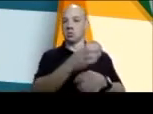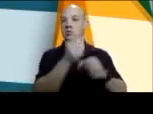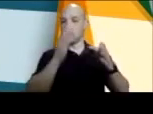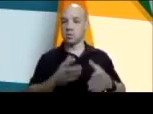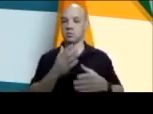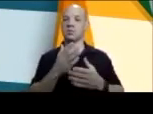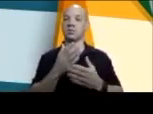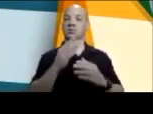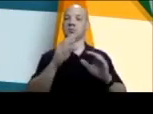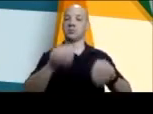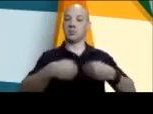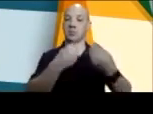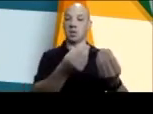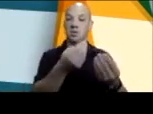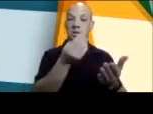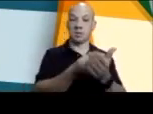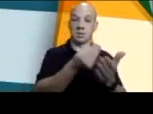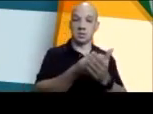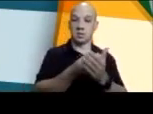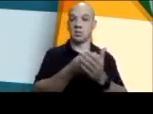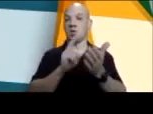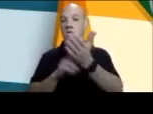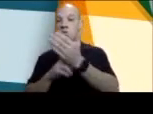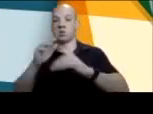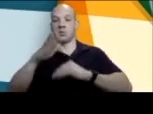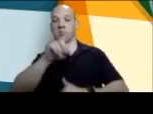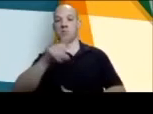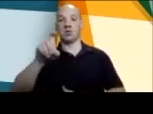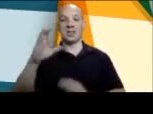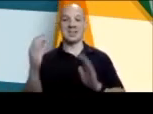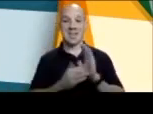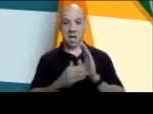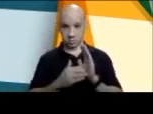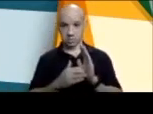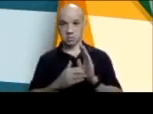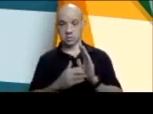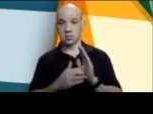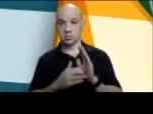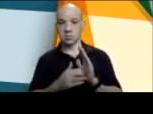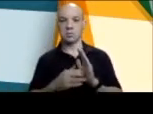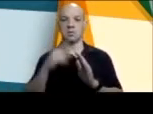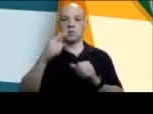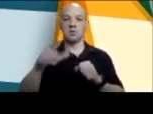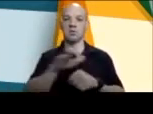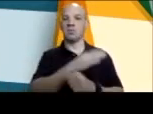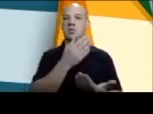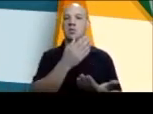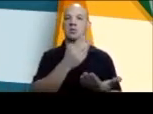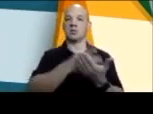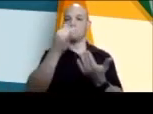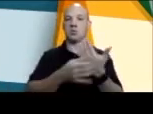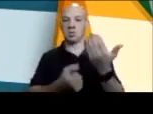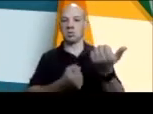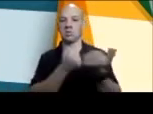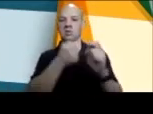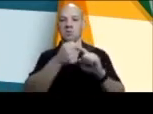receiving funds or contracts in amount greater than $100,000 to complete projects funded with